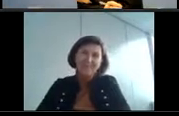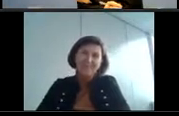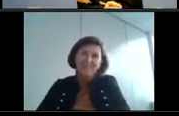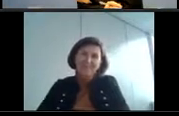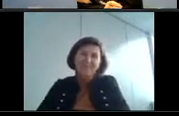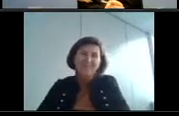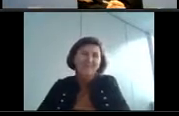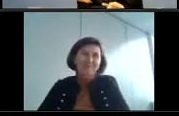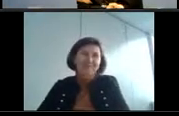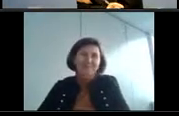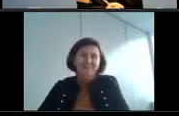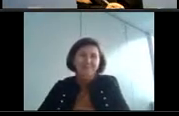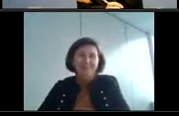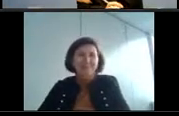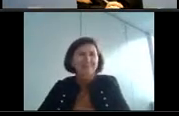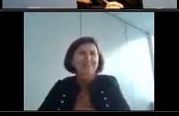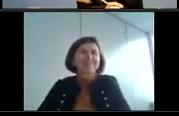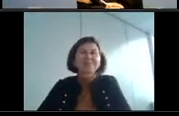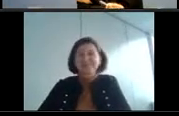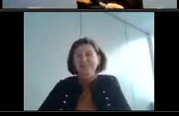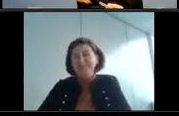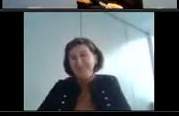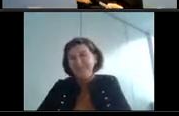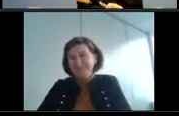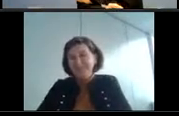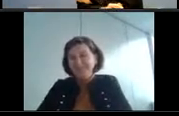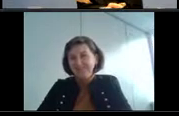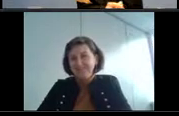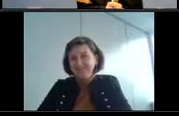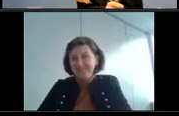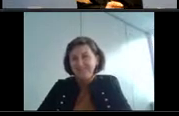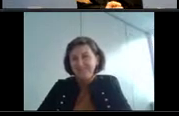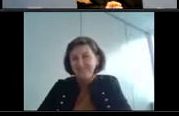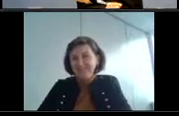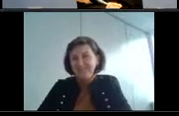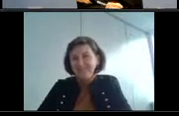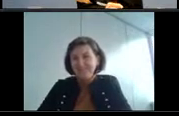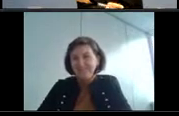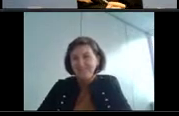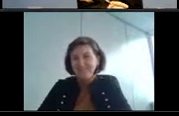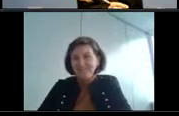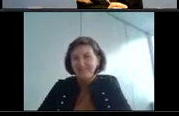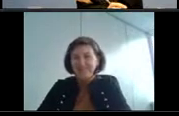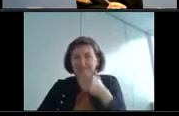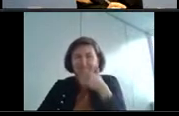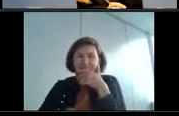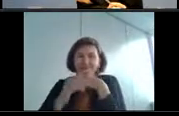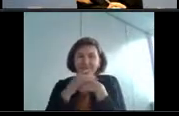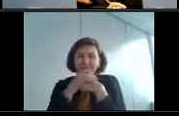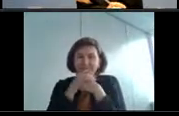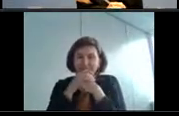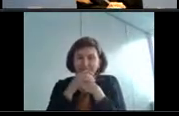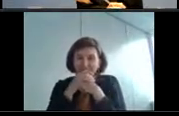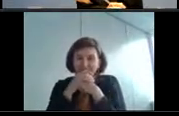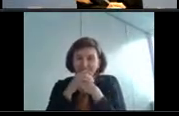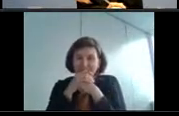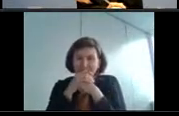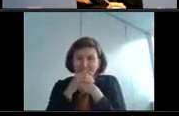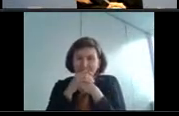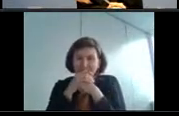bill give you a headache? So we can just see what the audience and everybody in the room with us this morning